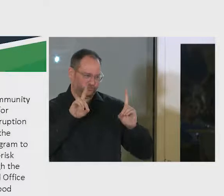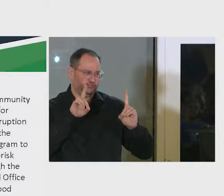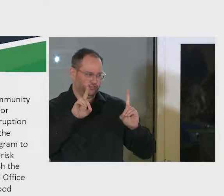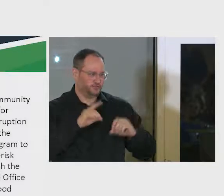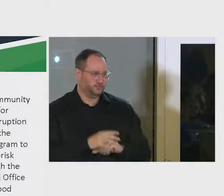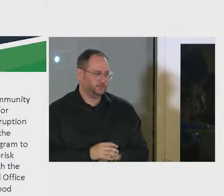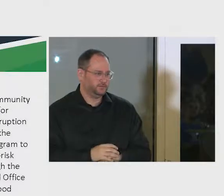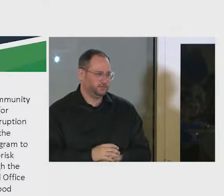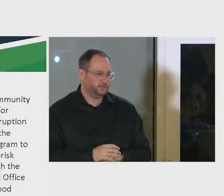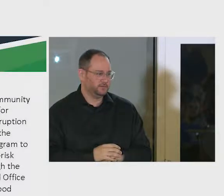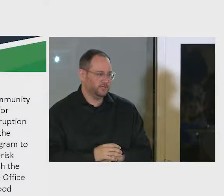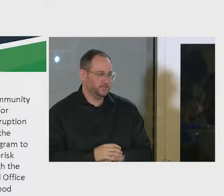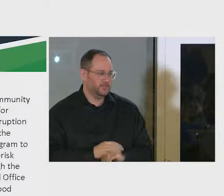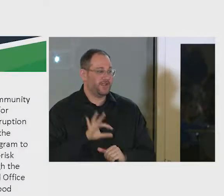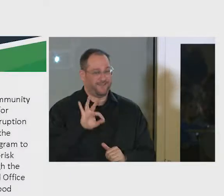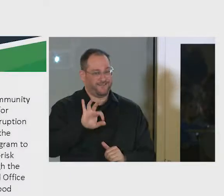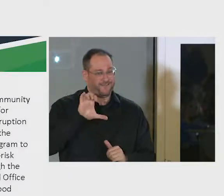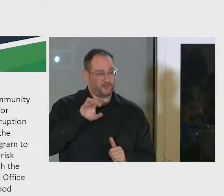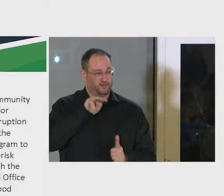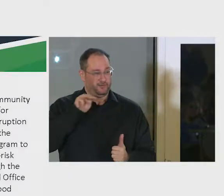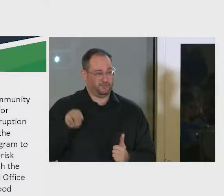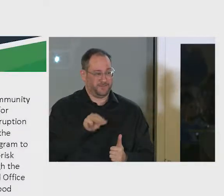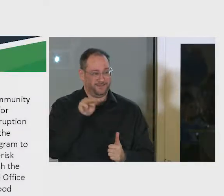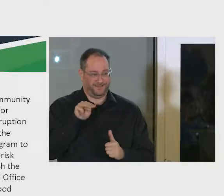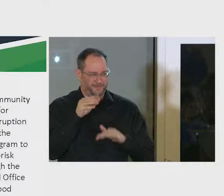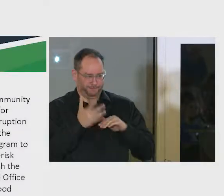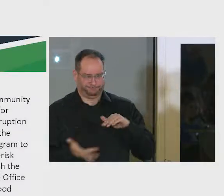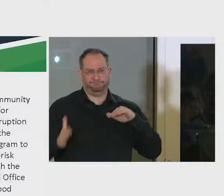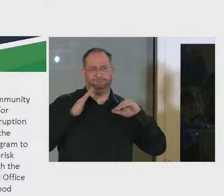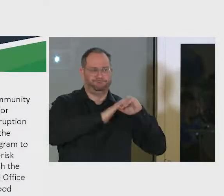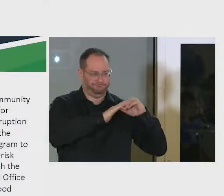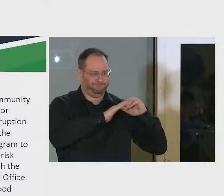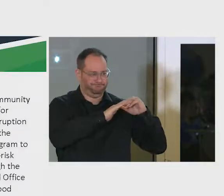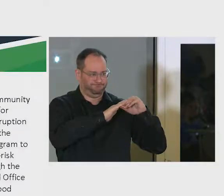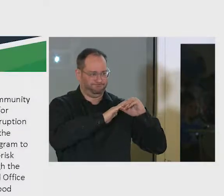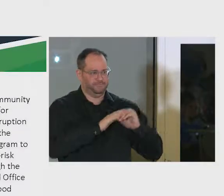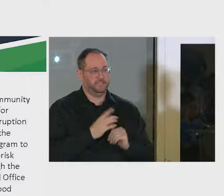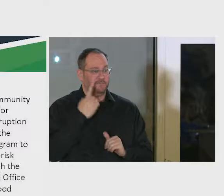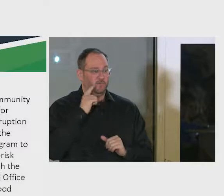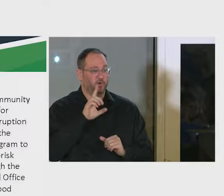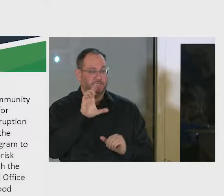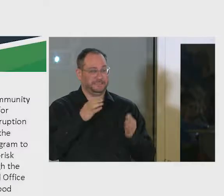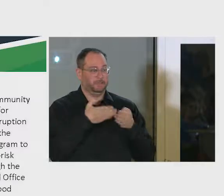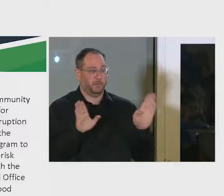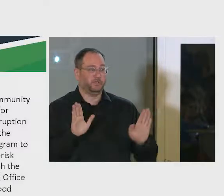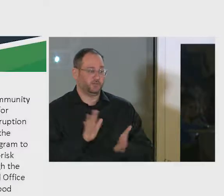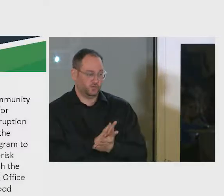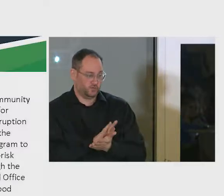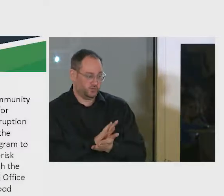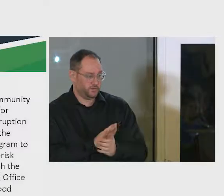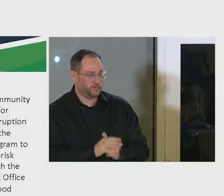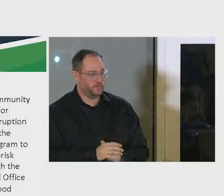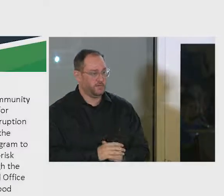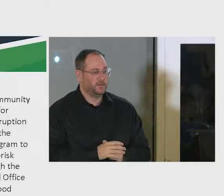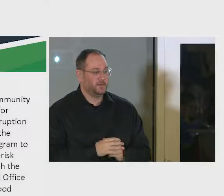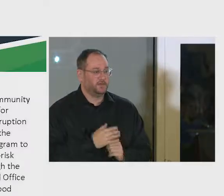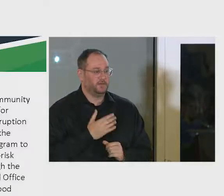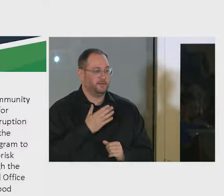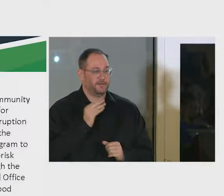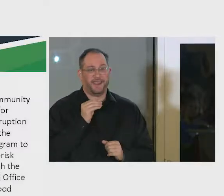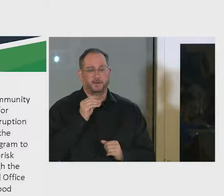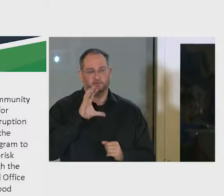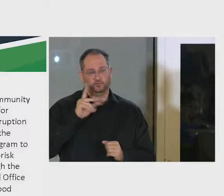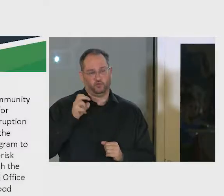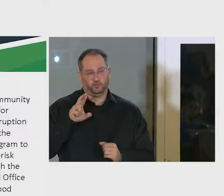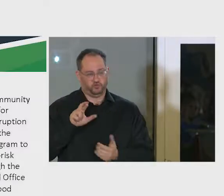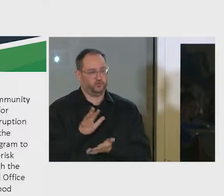million increase that we provided to DC public schools and our charter schools in this current fiscal year, a $10 million increase